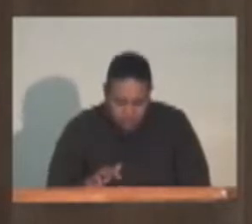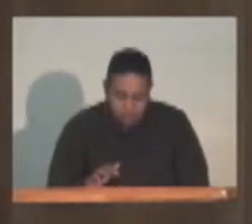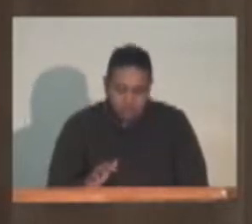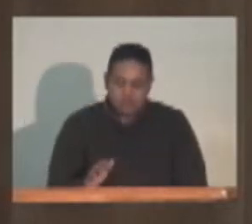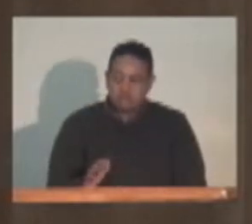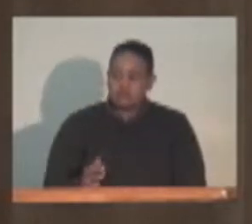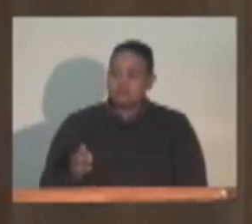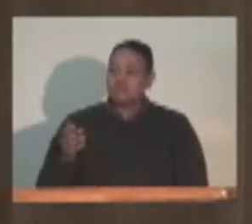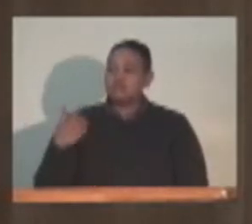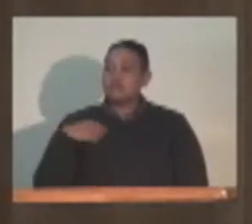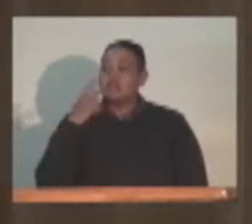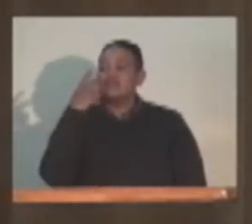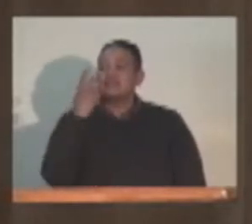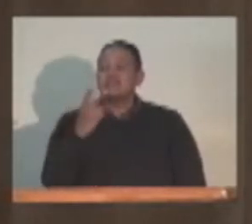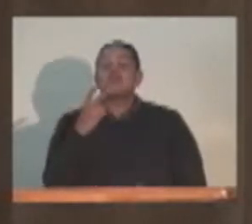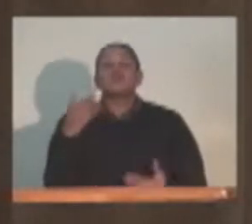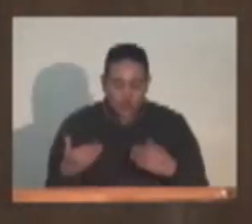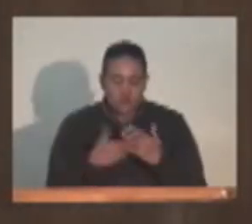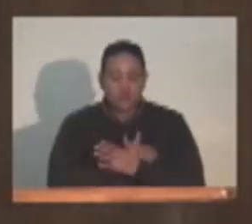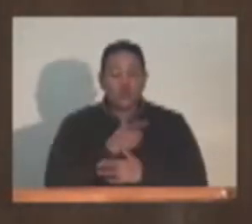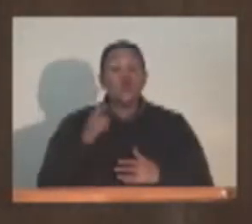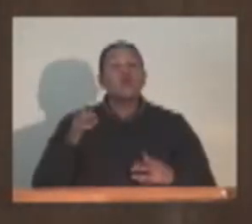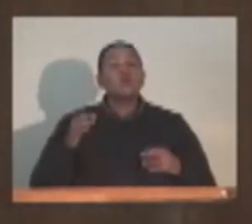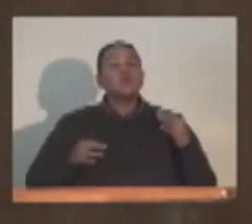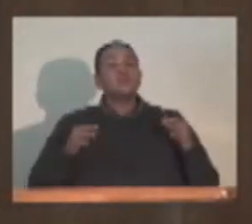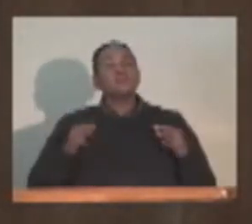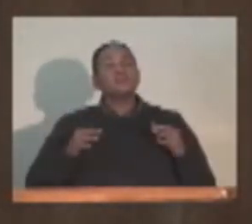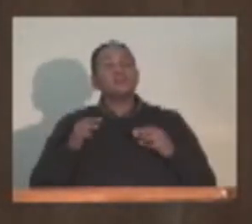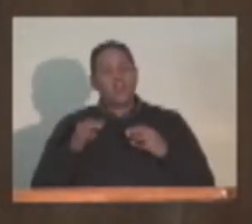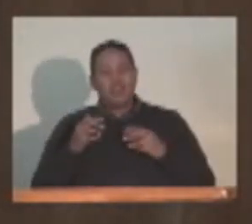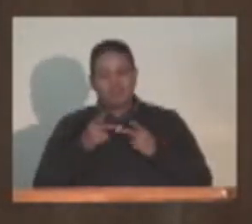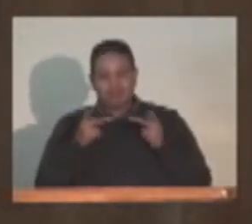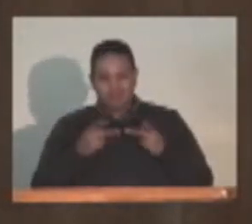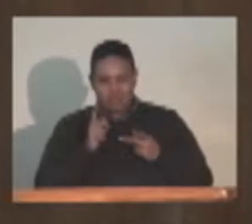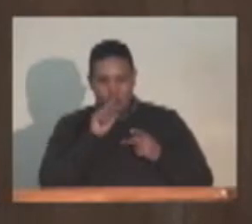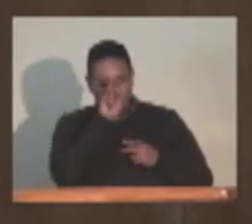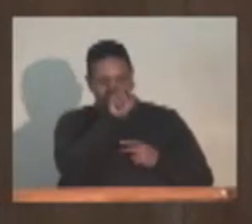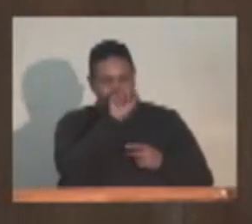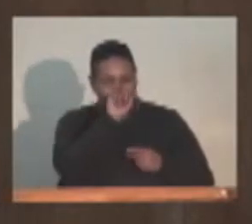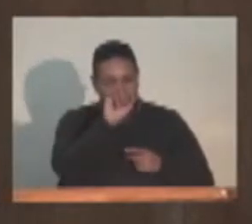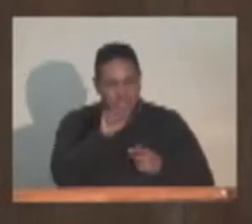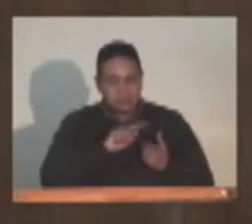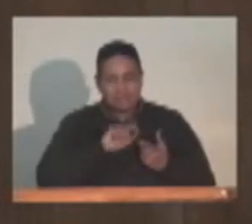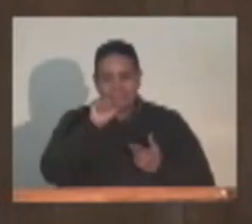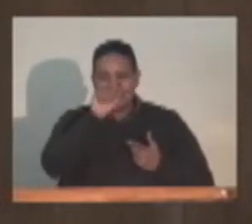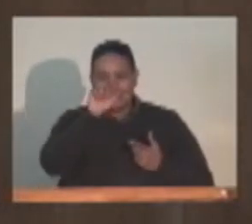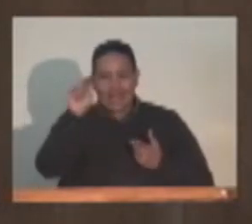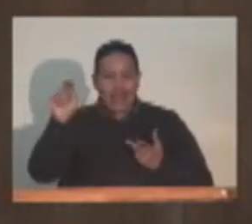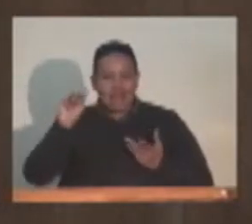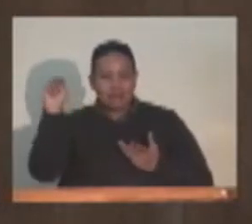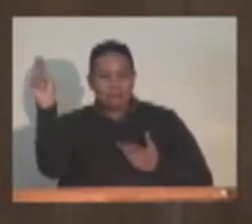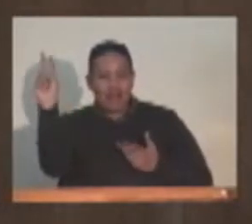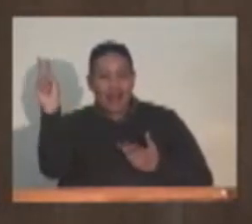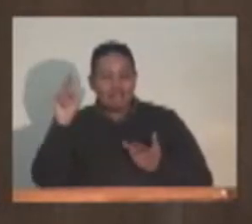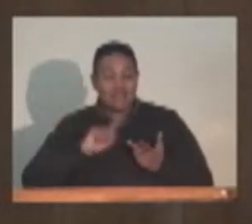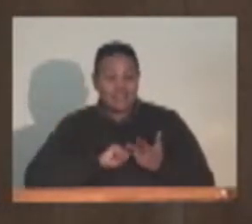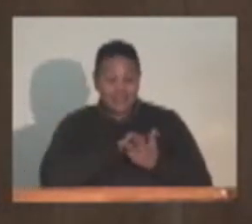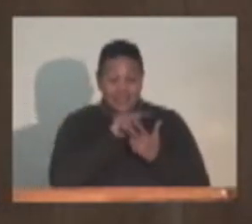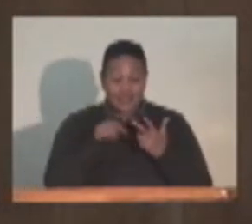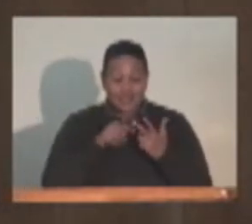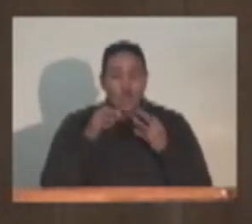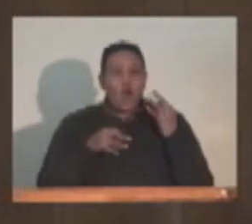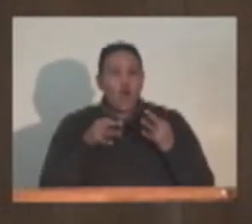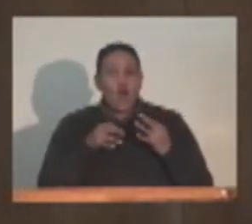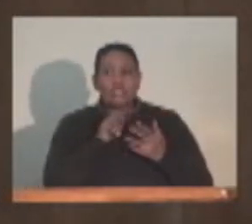judicial complexes across the island. When you visit St. James, St. Anne, Mandeville, these are courts,